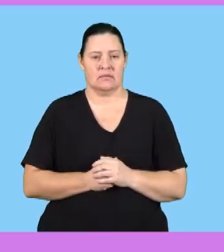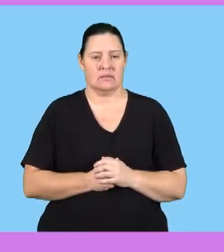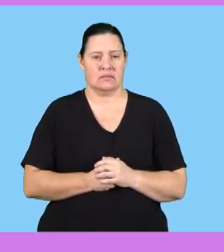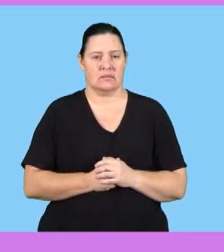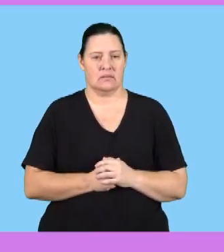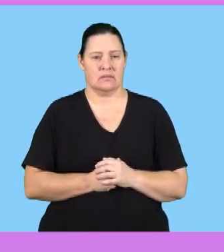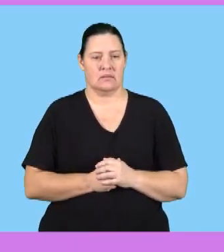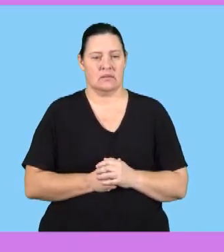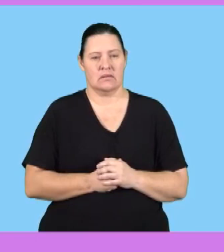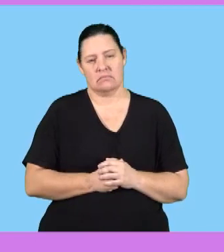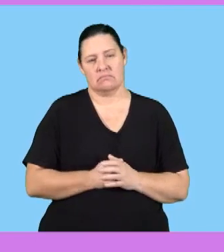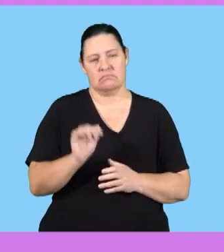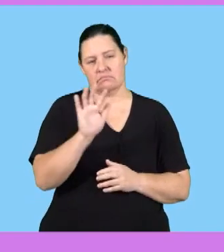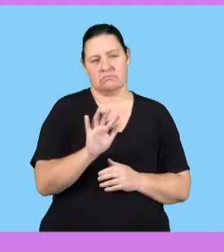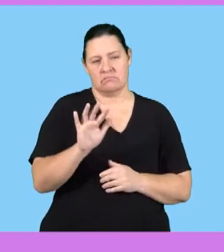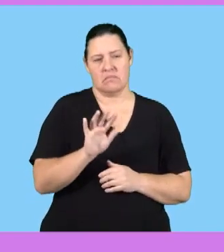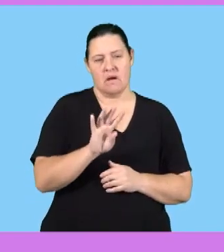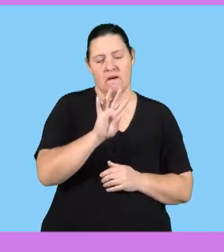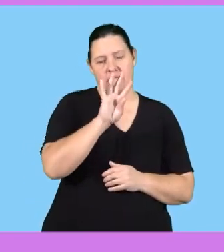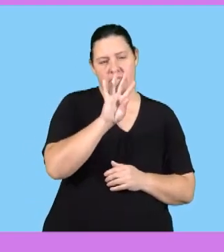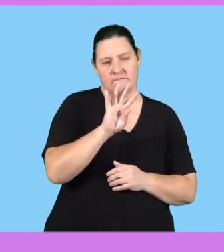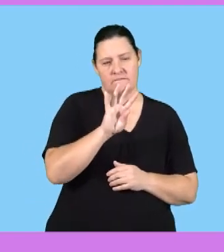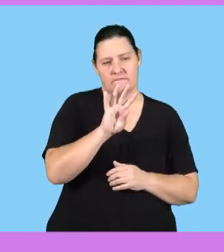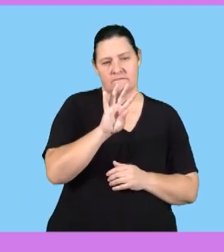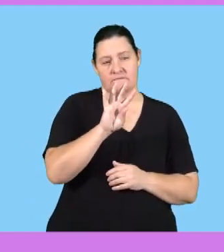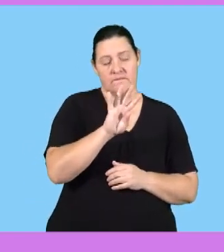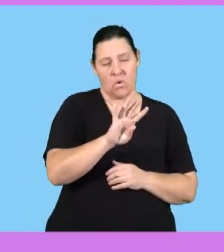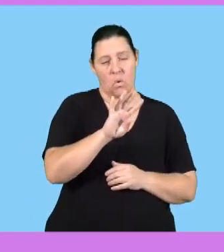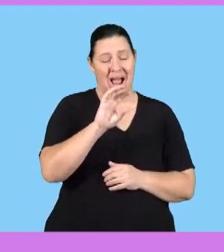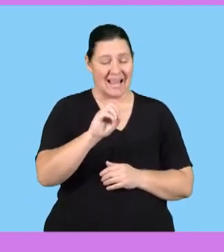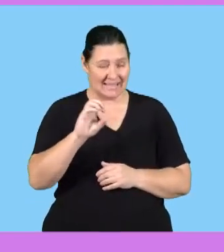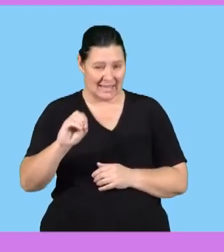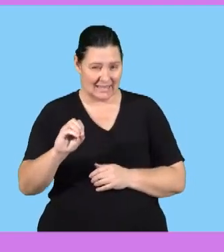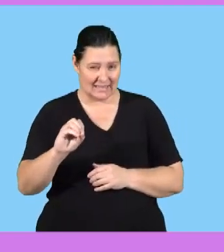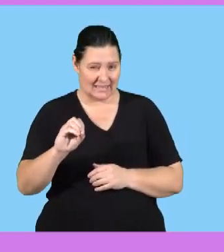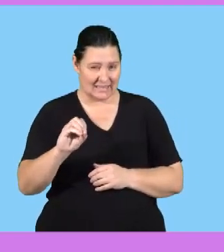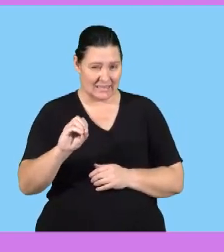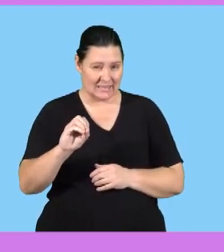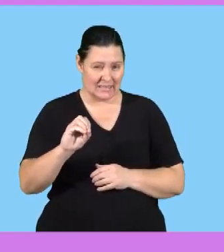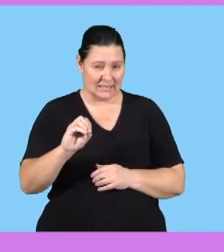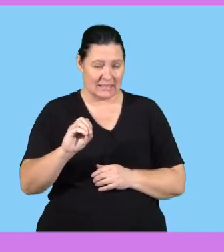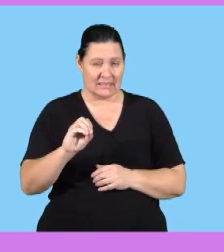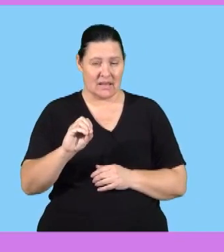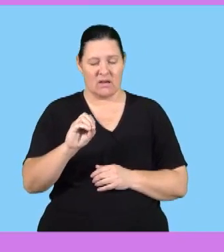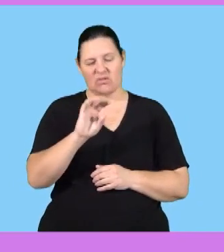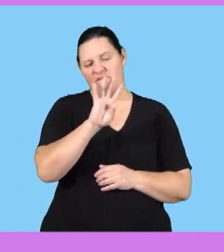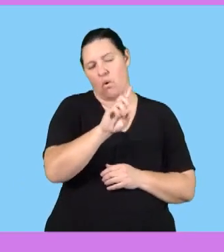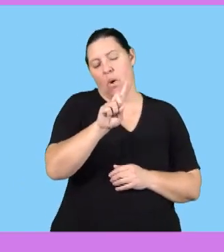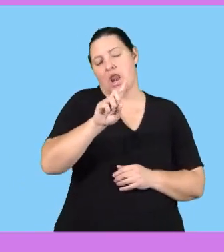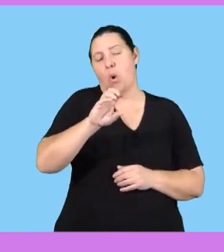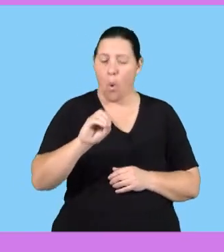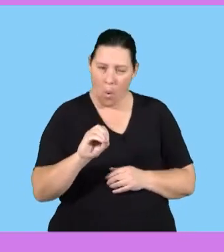look here, this, will you agree, that's more or less 4,000, no, I'm lying, 400, roughly